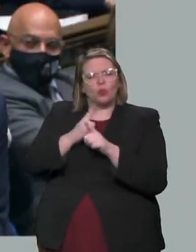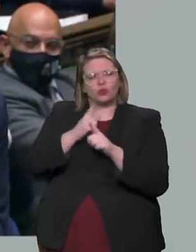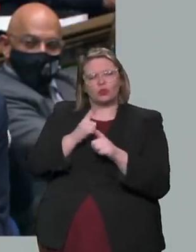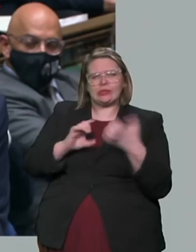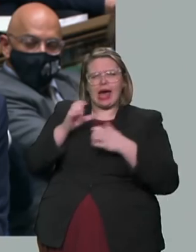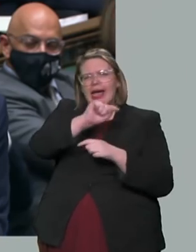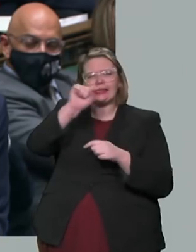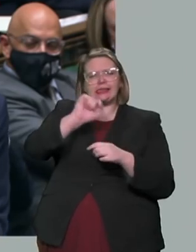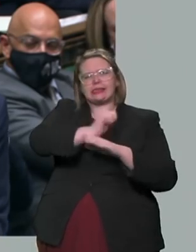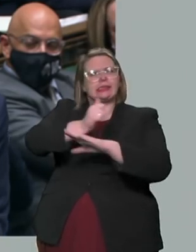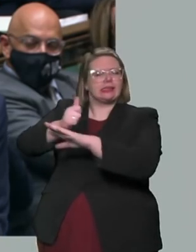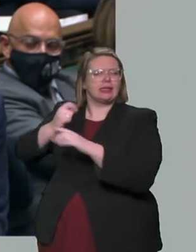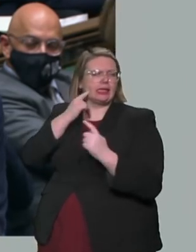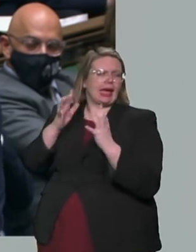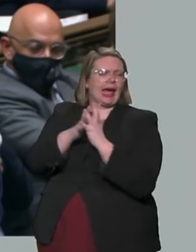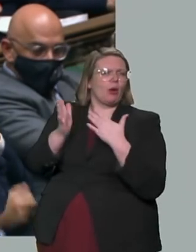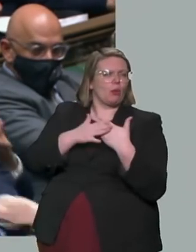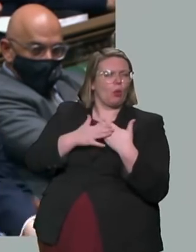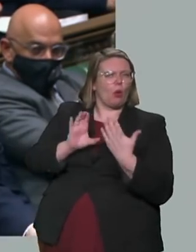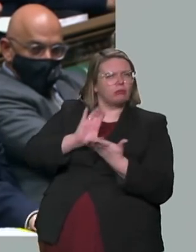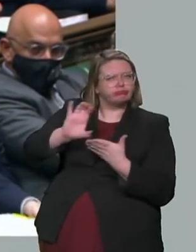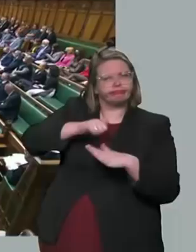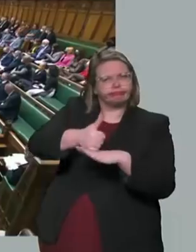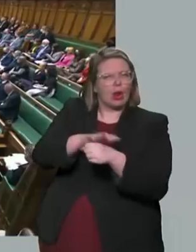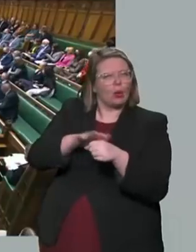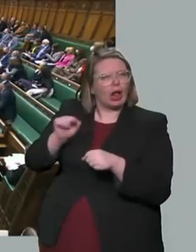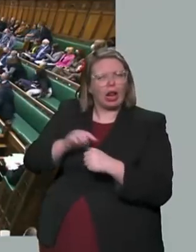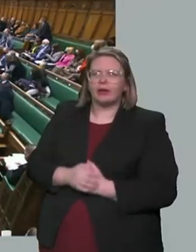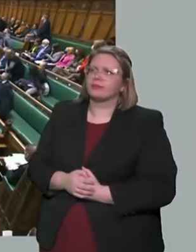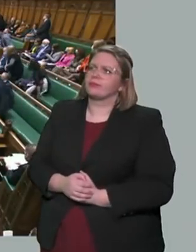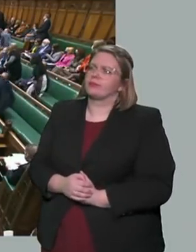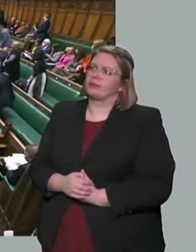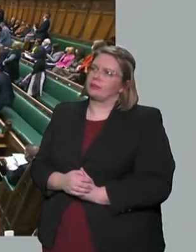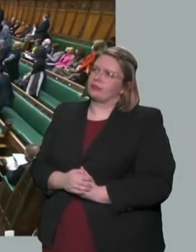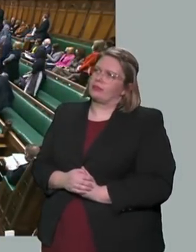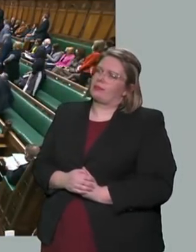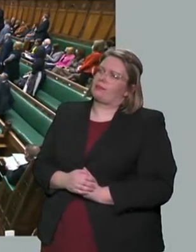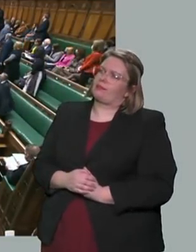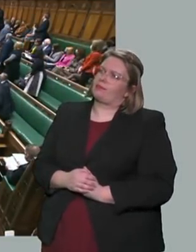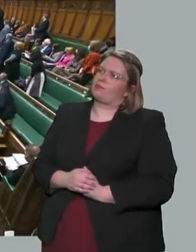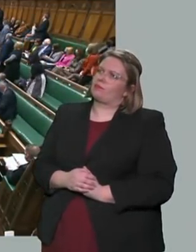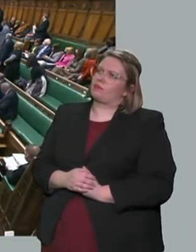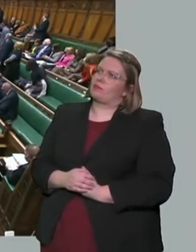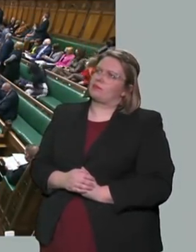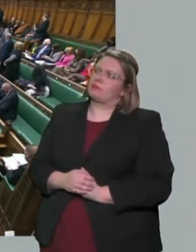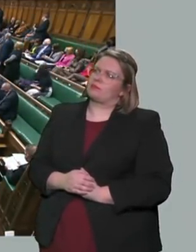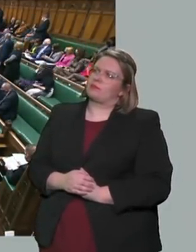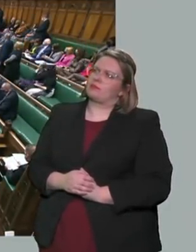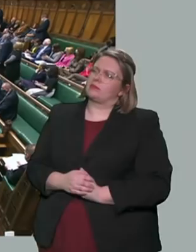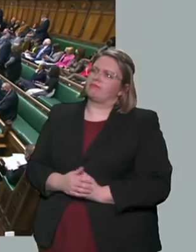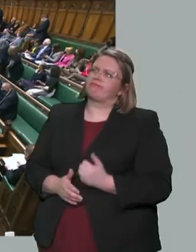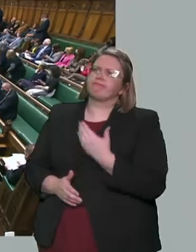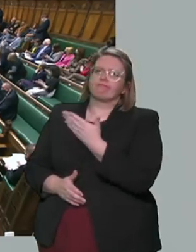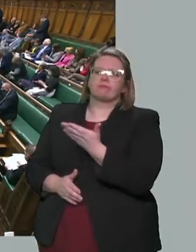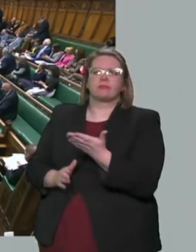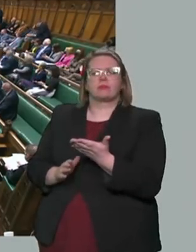see what more we can do for further investments in the area. Vendrew Mitchell. Mr. Speaker, a number of people